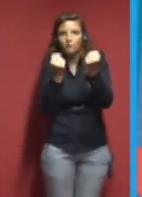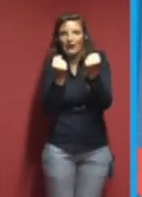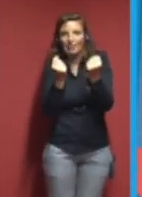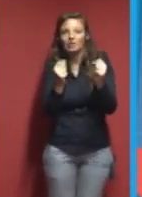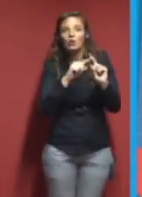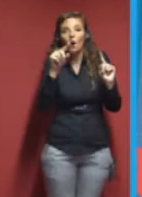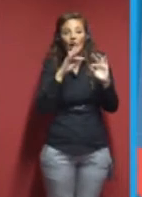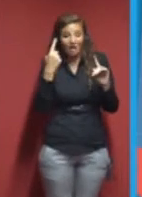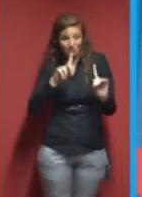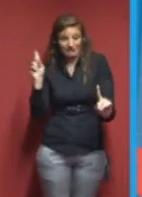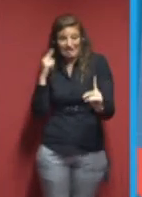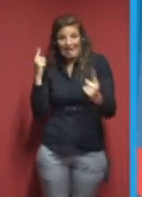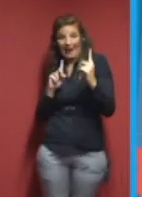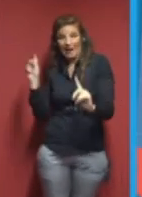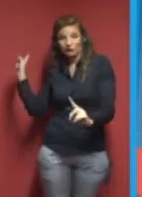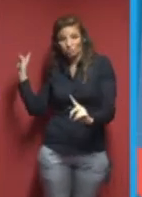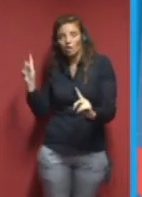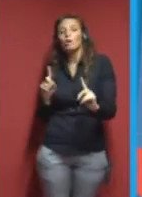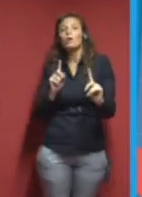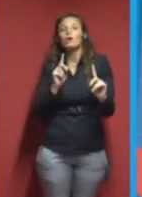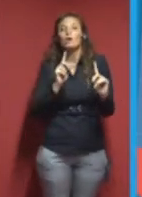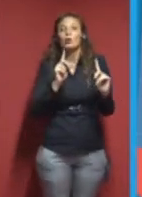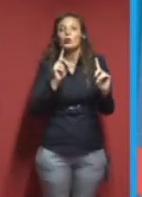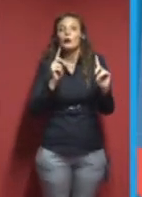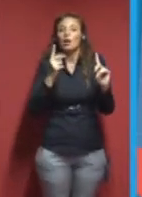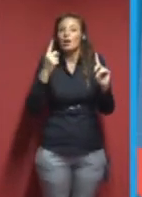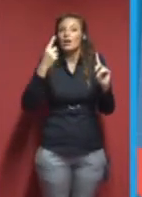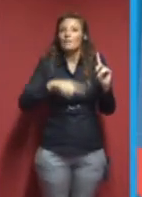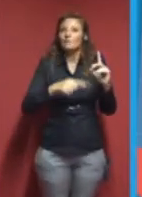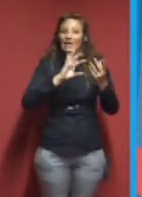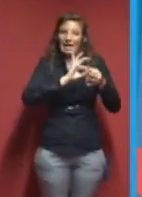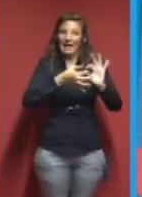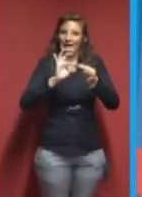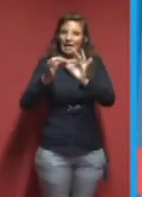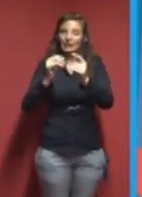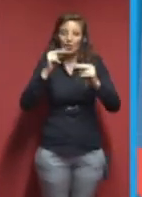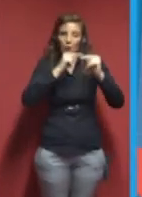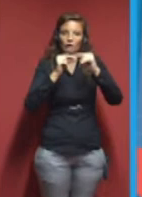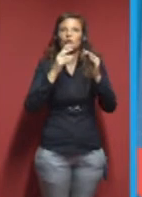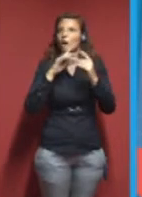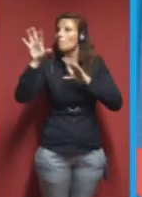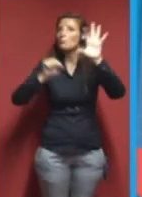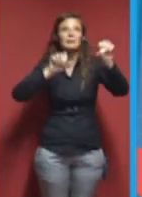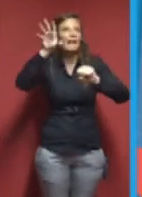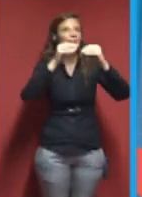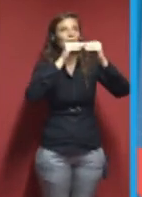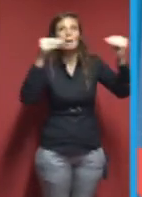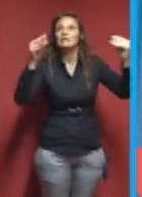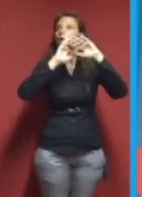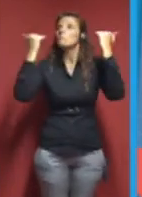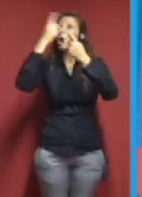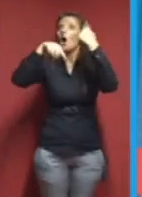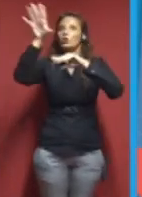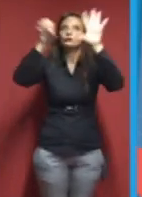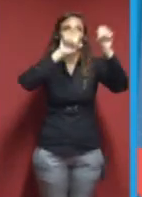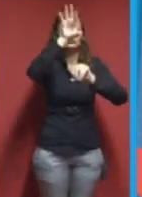simple, but as you see, it takes materials and processes from all over the world, so it's not that sustainable because it's taking a lot of fossil fuels for doing all shipping of